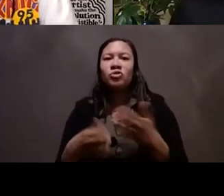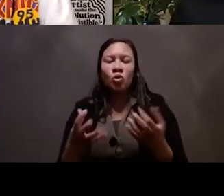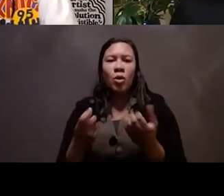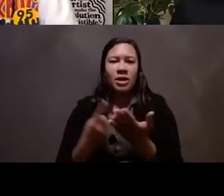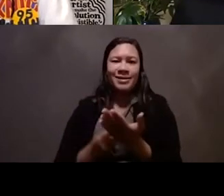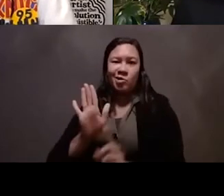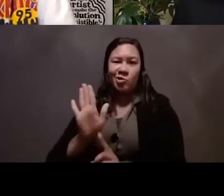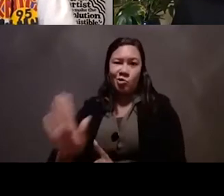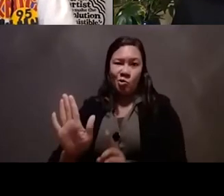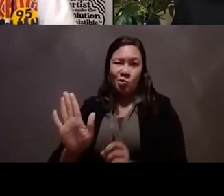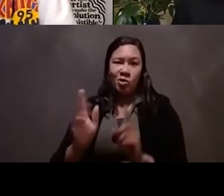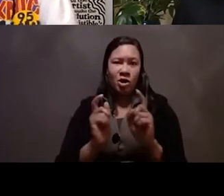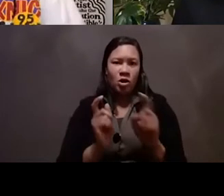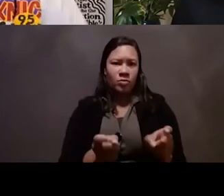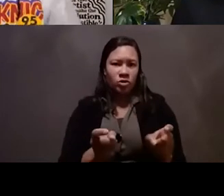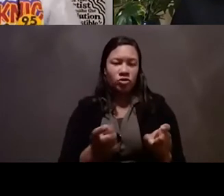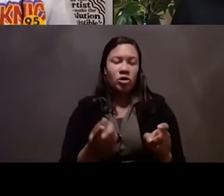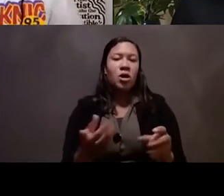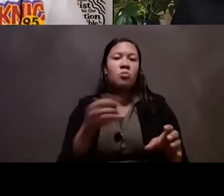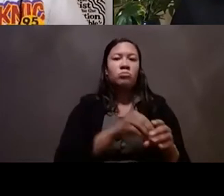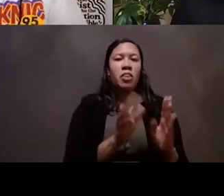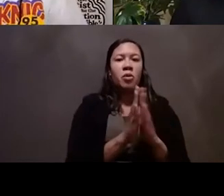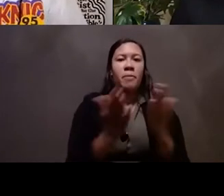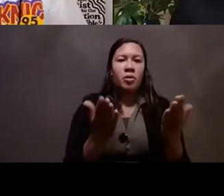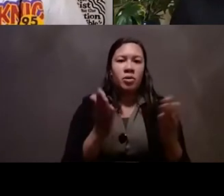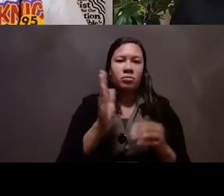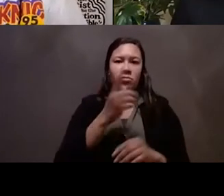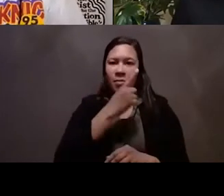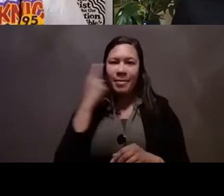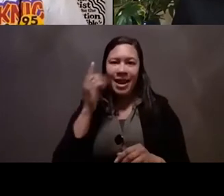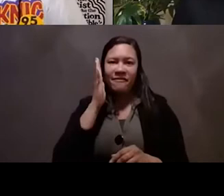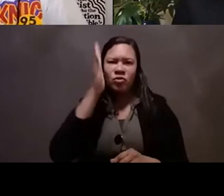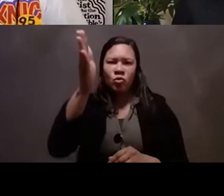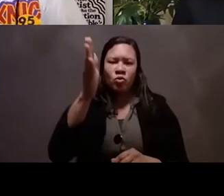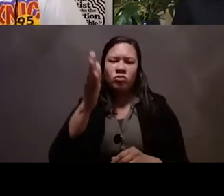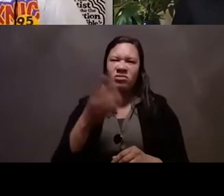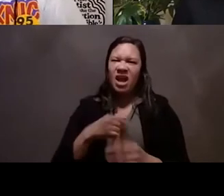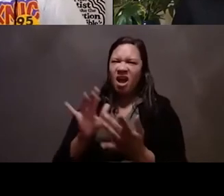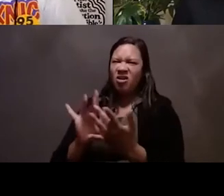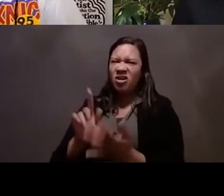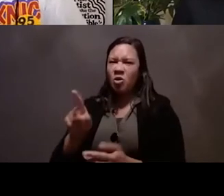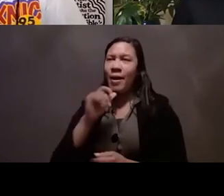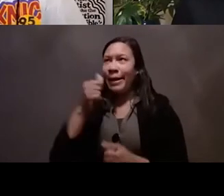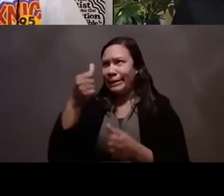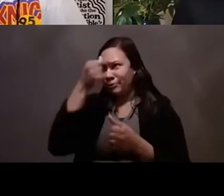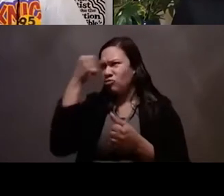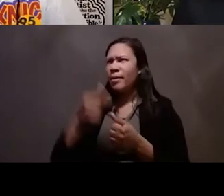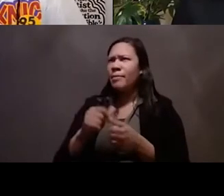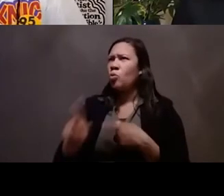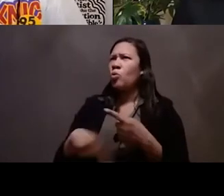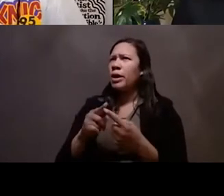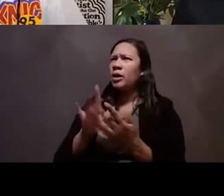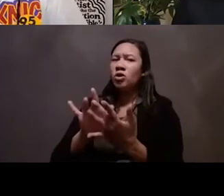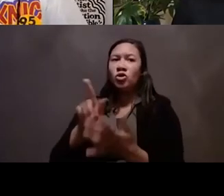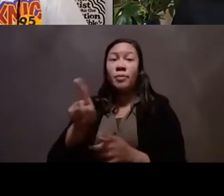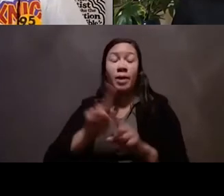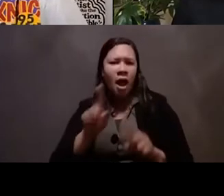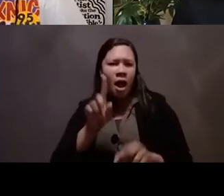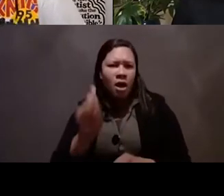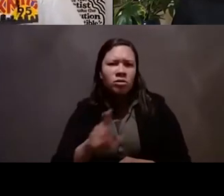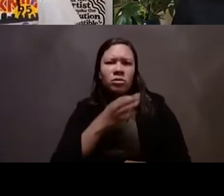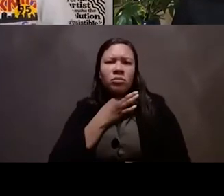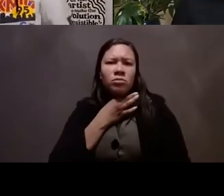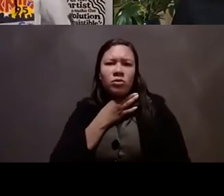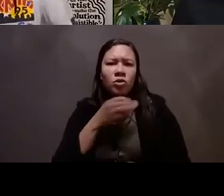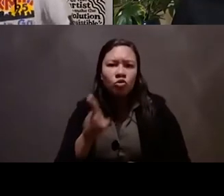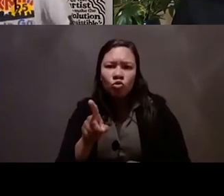contribution for Black Futures, because when I reached out, I don't even remember when, and just asked you, you know, if you had something in mind that might